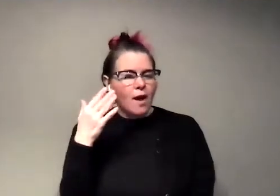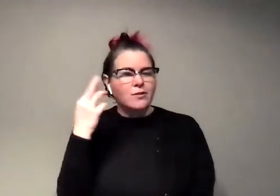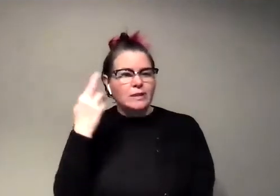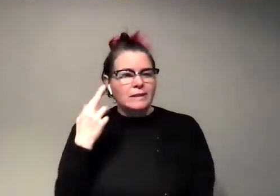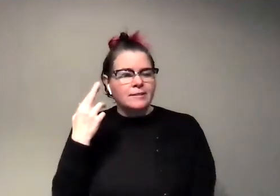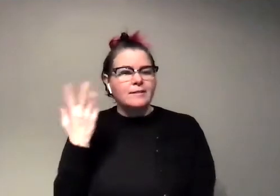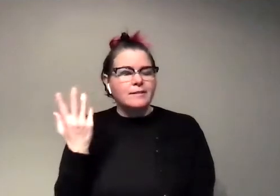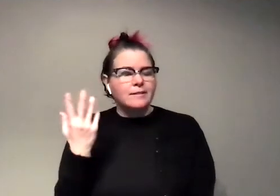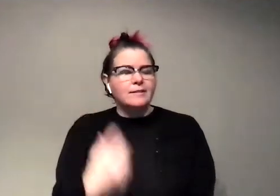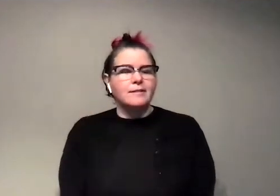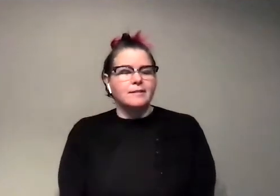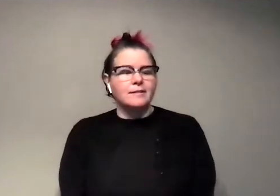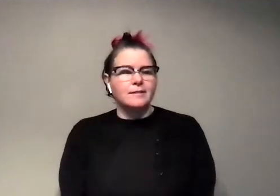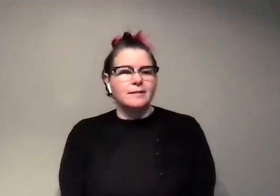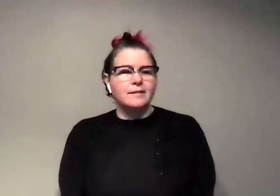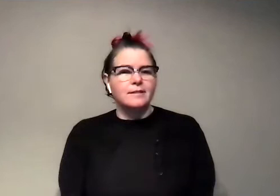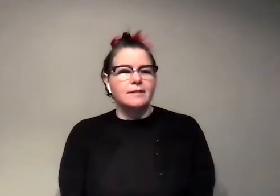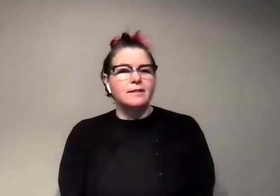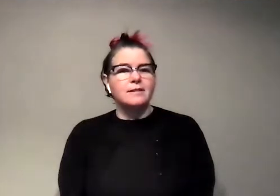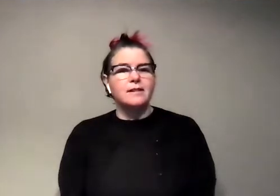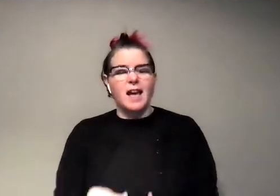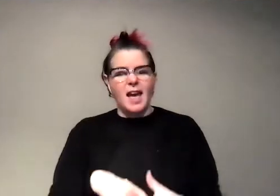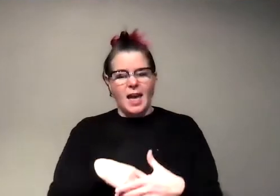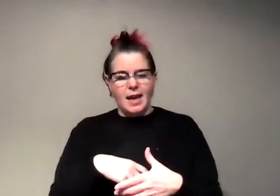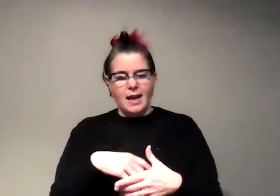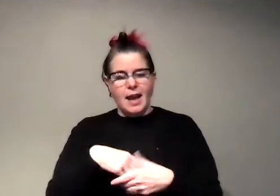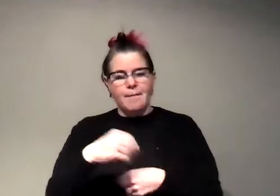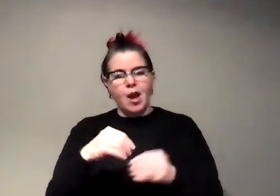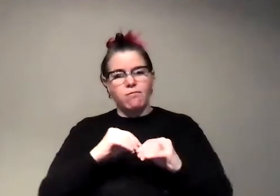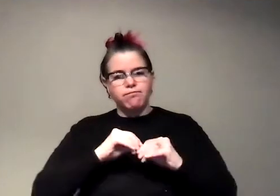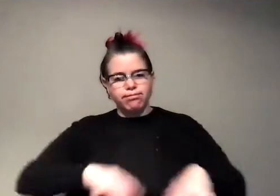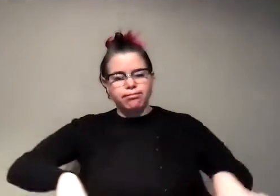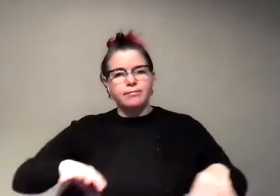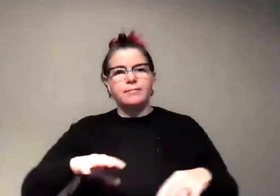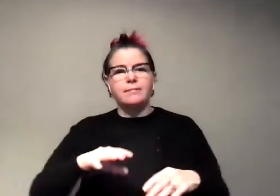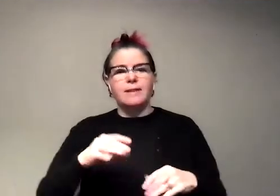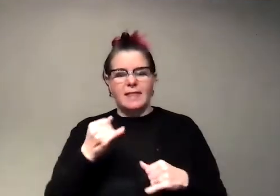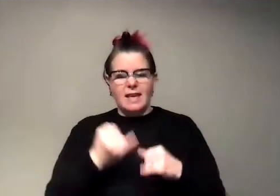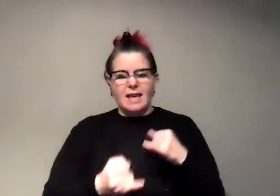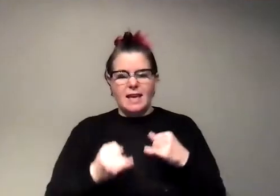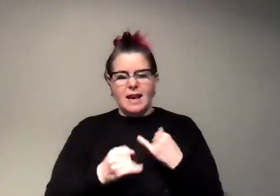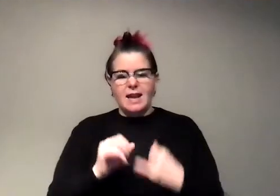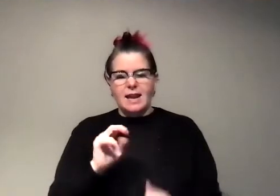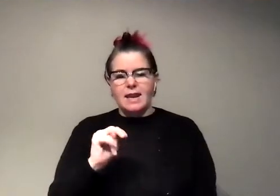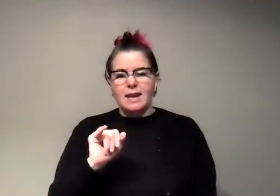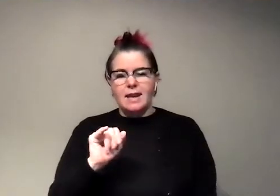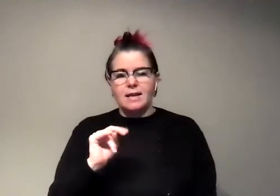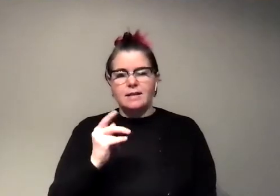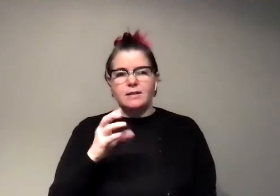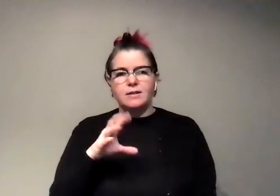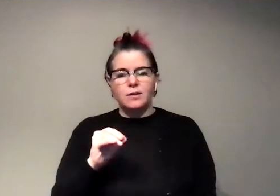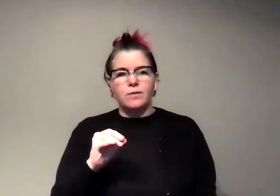is because it came out near the end of the Nintendo Entertainment System, so